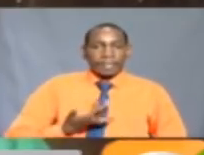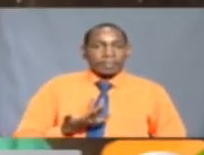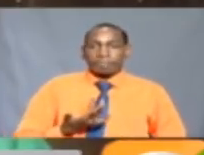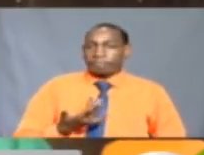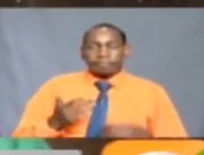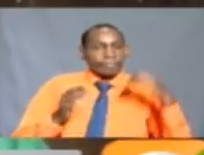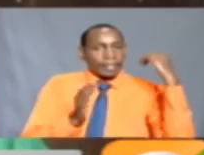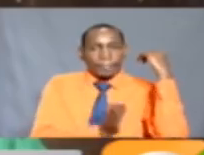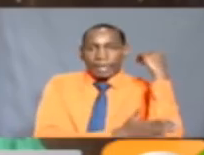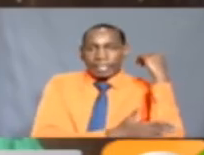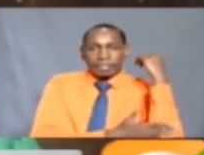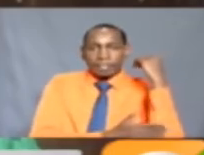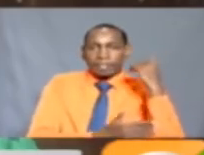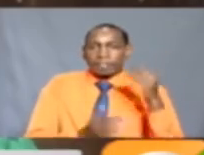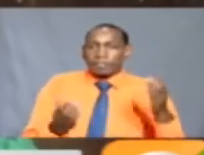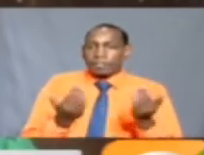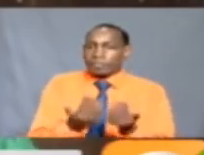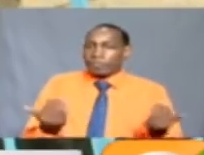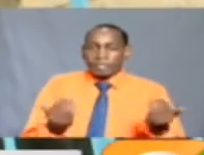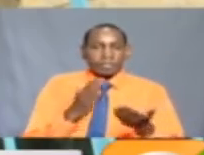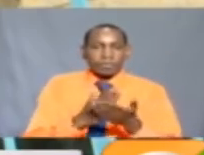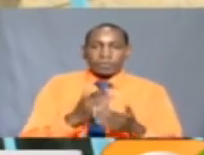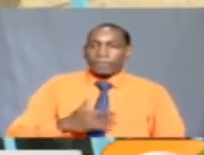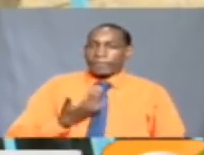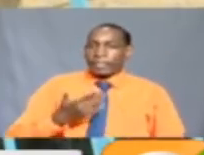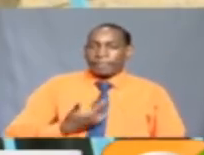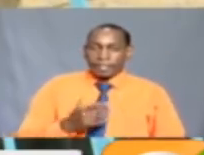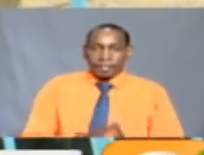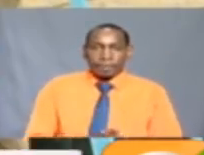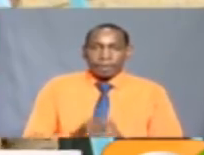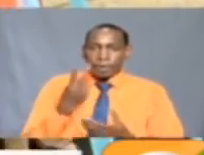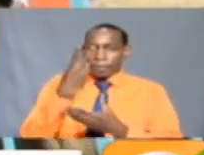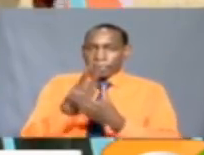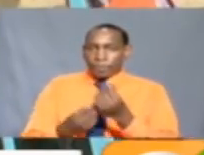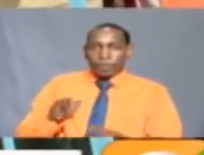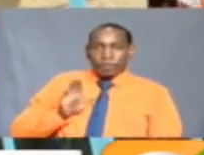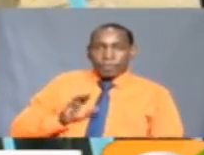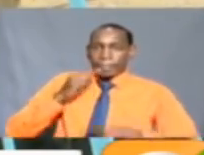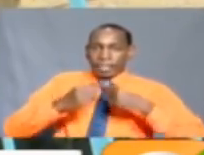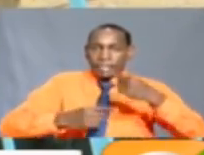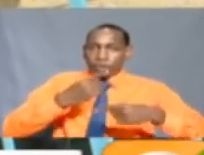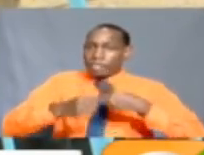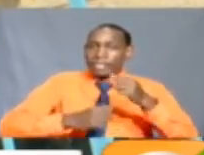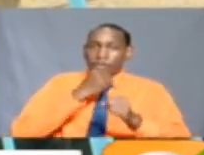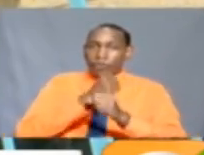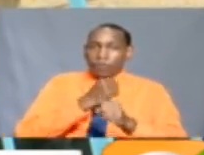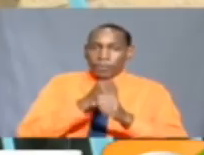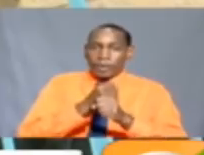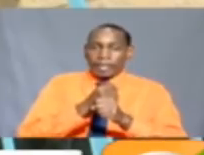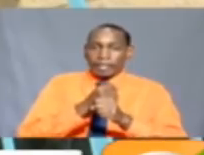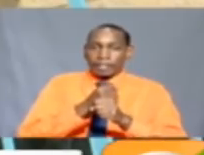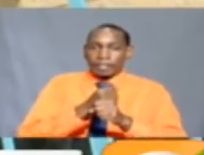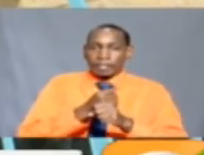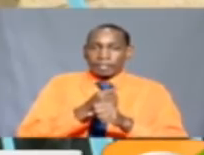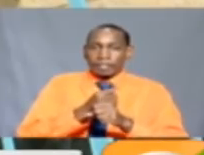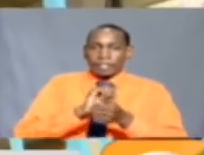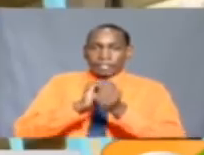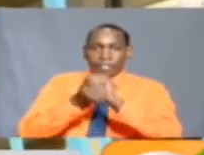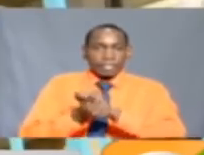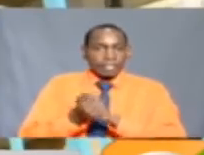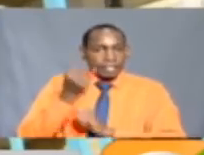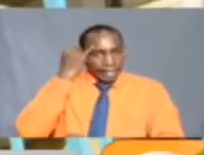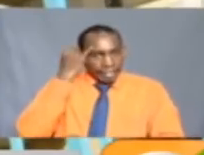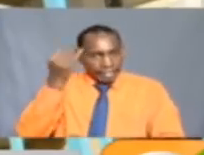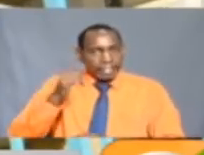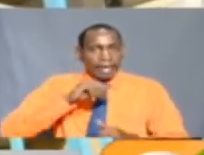I just feel bad. Small children, I feel for them. Both Flora and Lucy continue their work to demystify